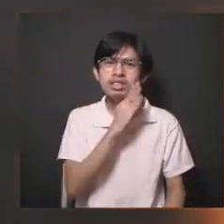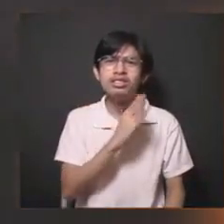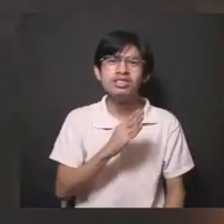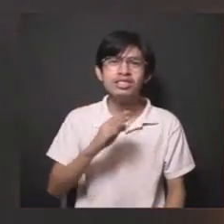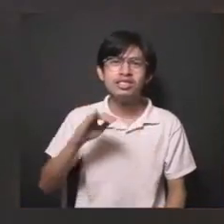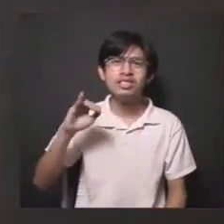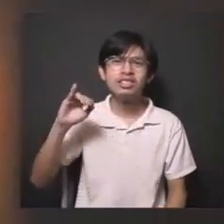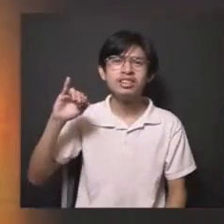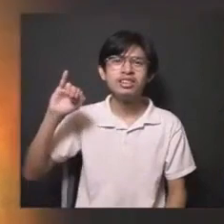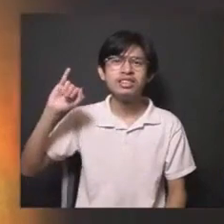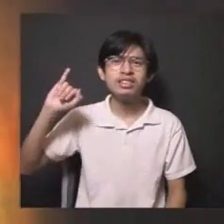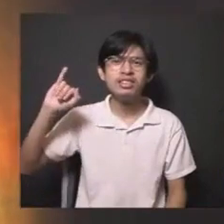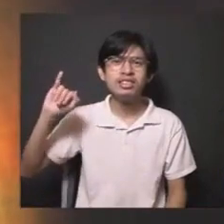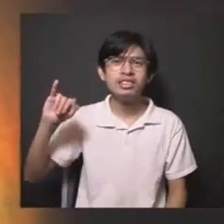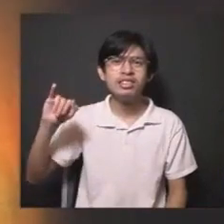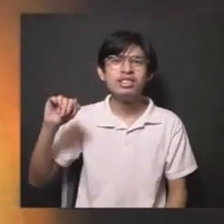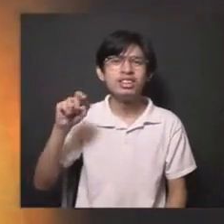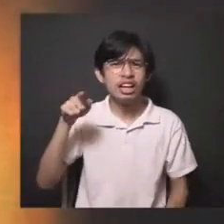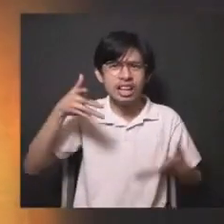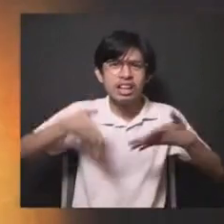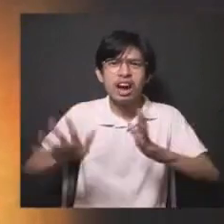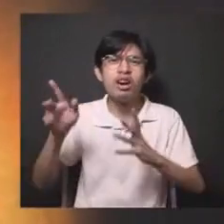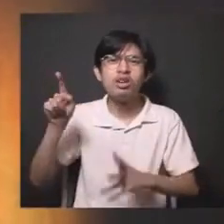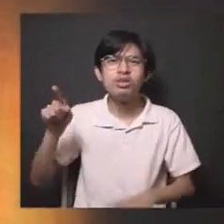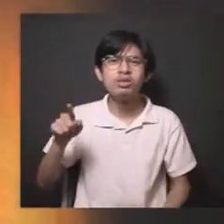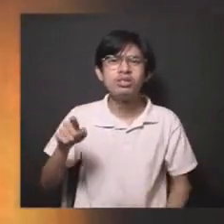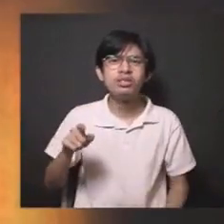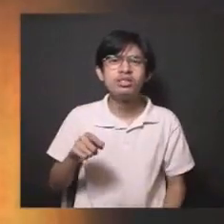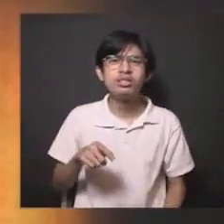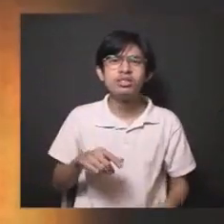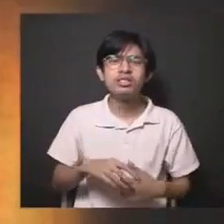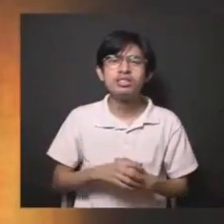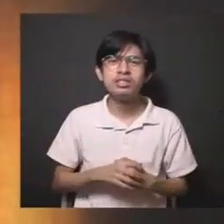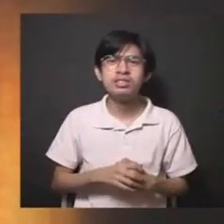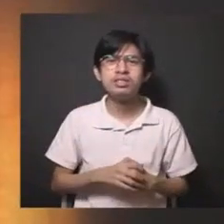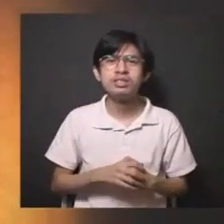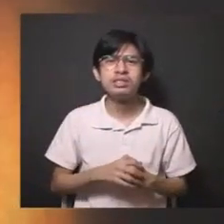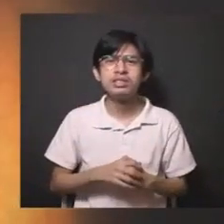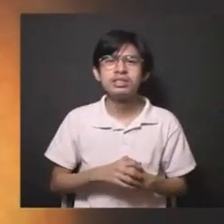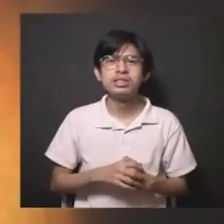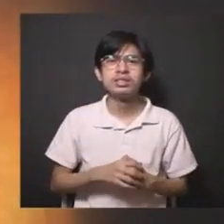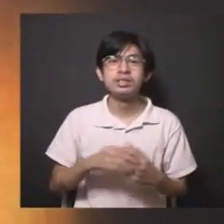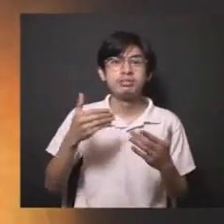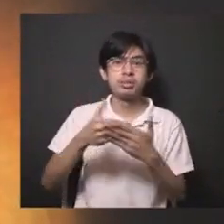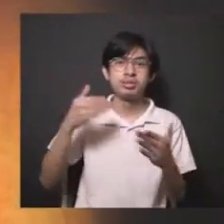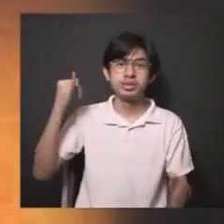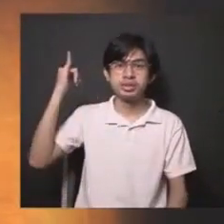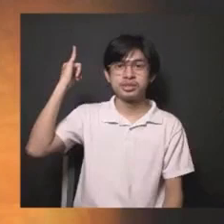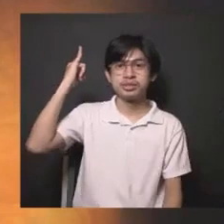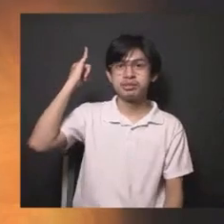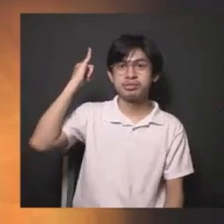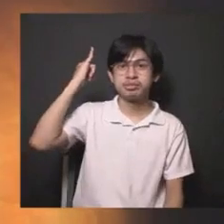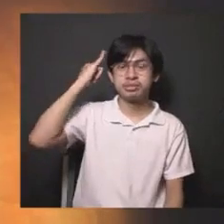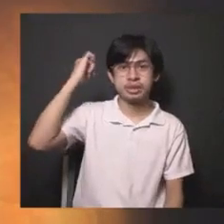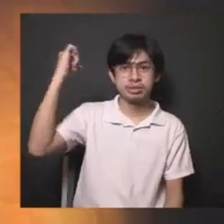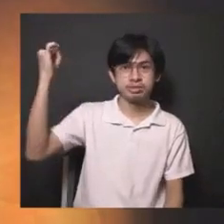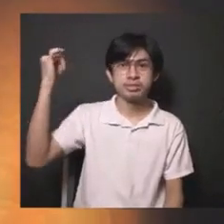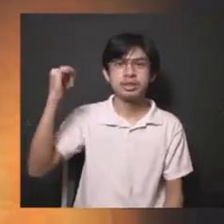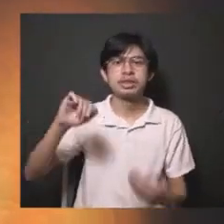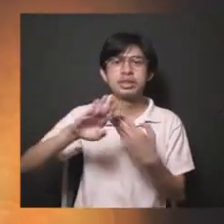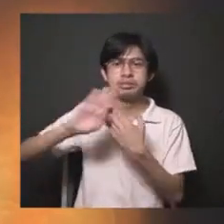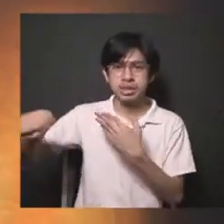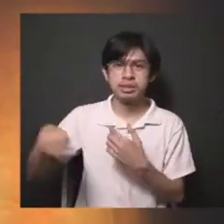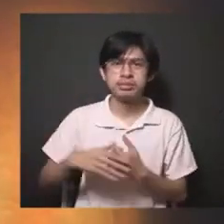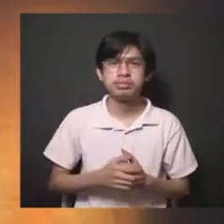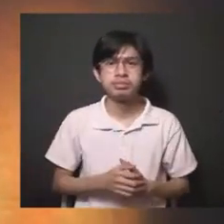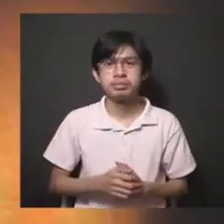before Joseph sent the brothers back, there was one brother that was left behind in prison, Simeon. And he was in prison just